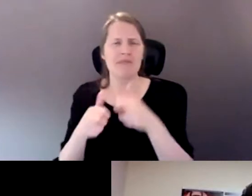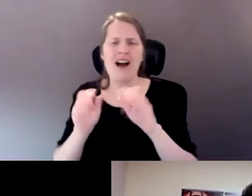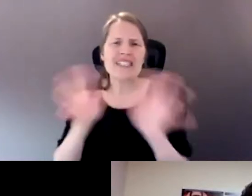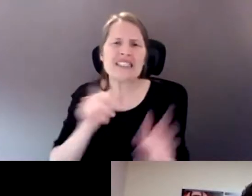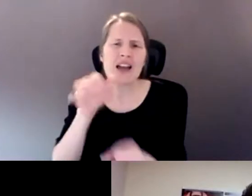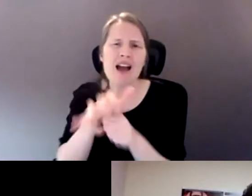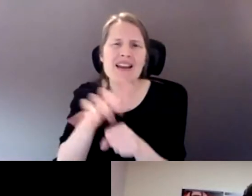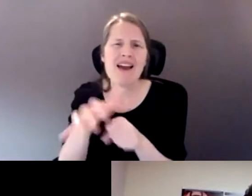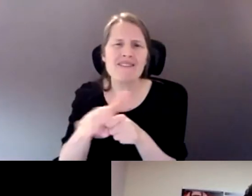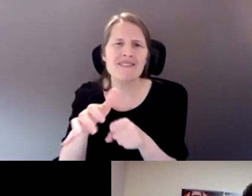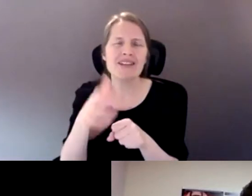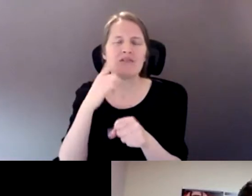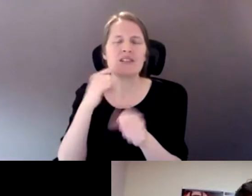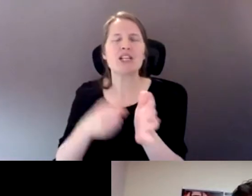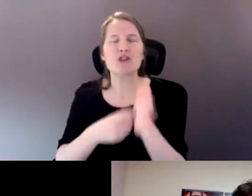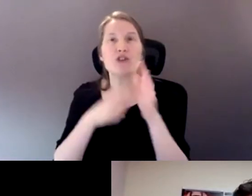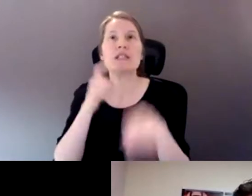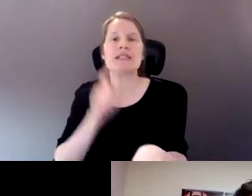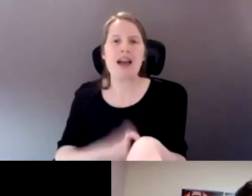I don't know if that's really an answer.